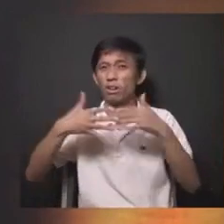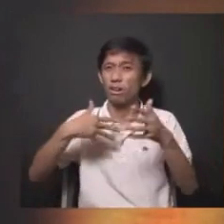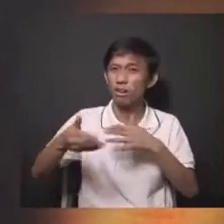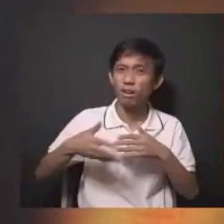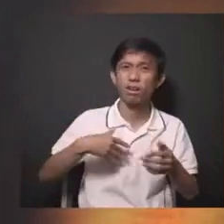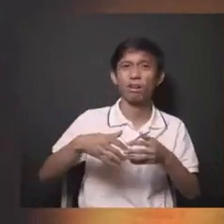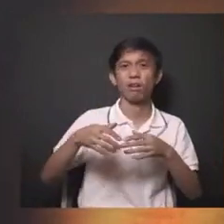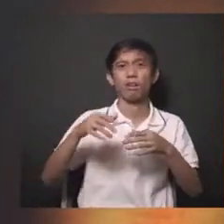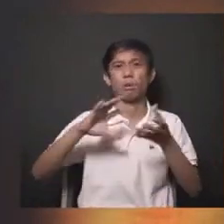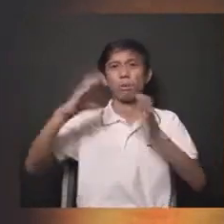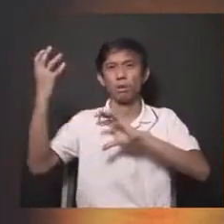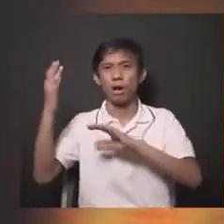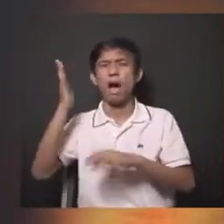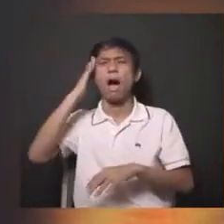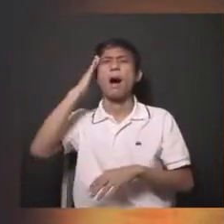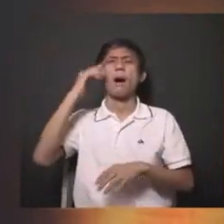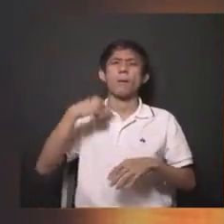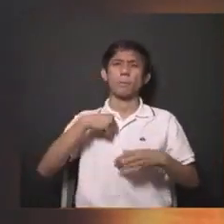will win.